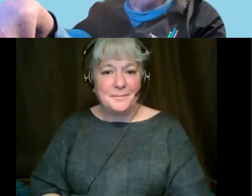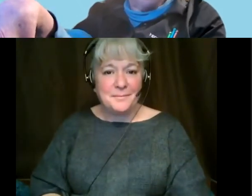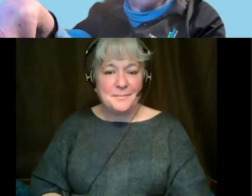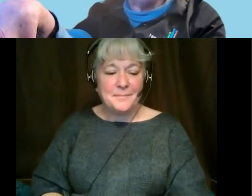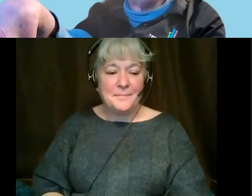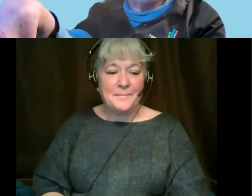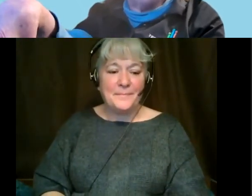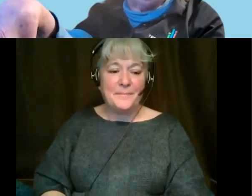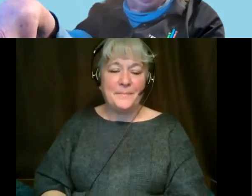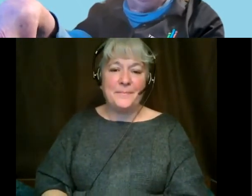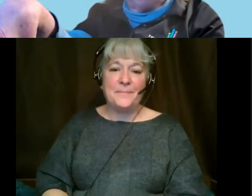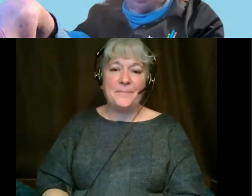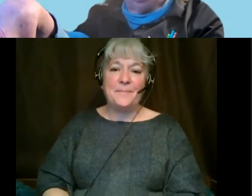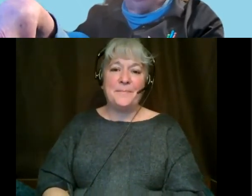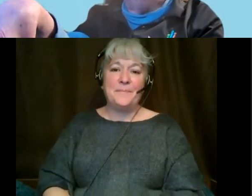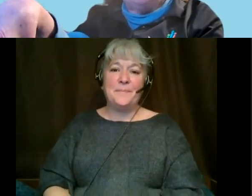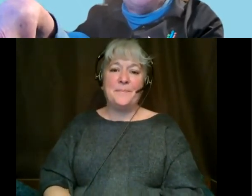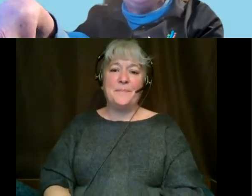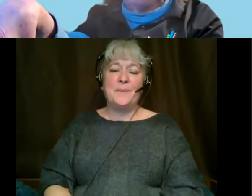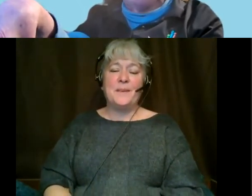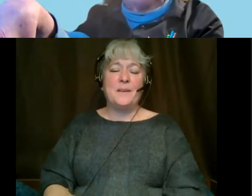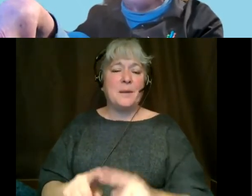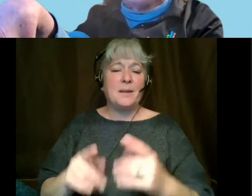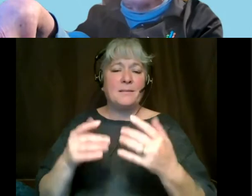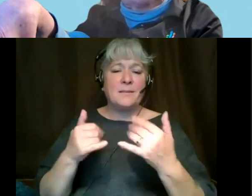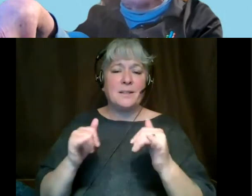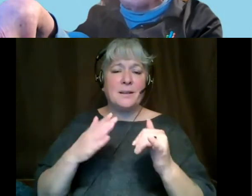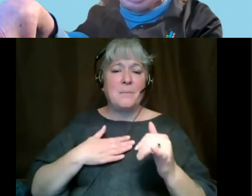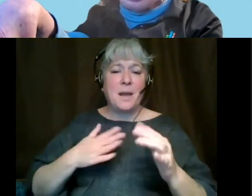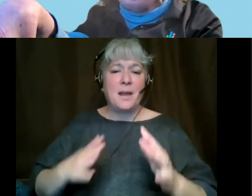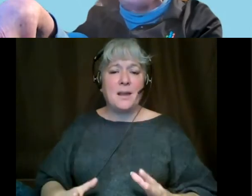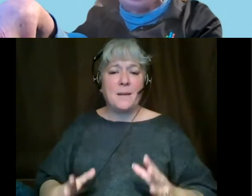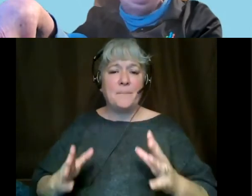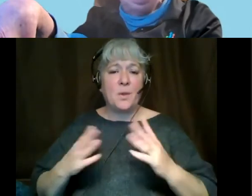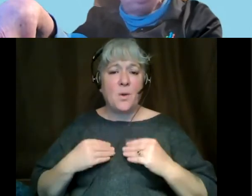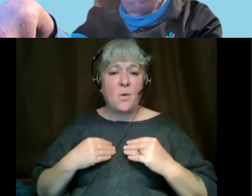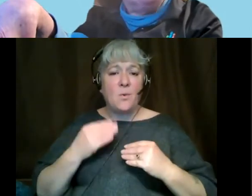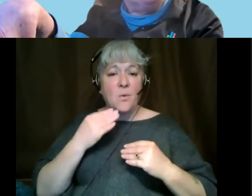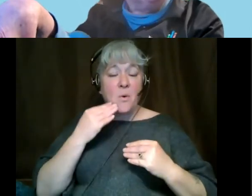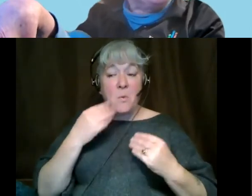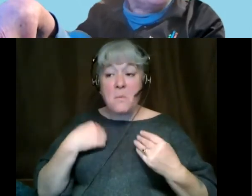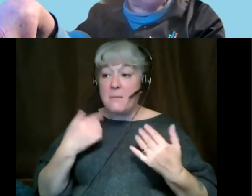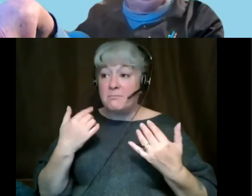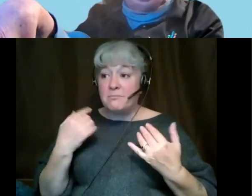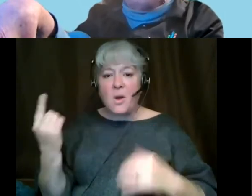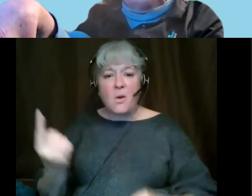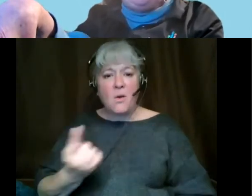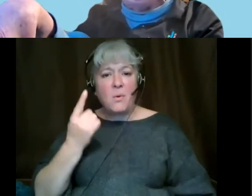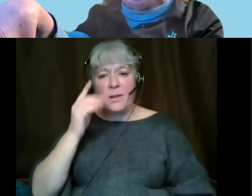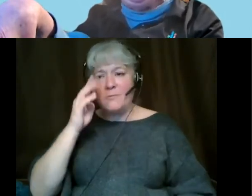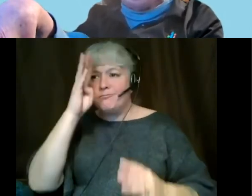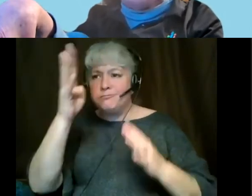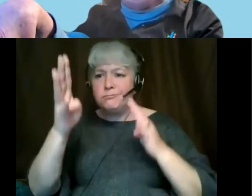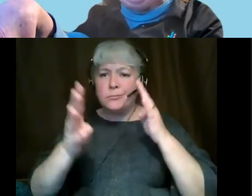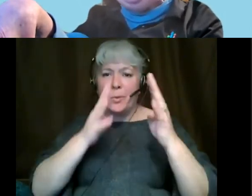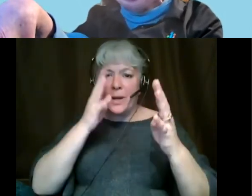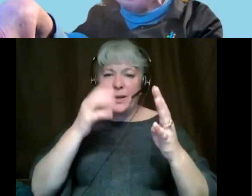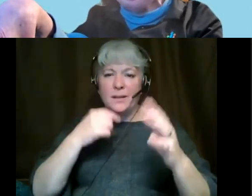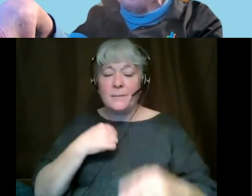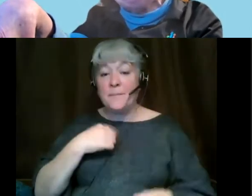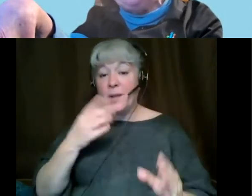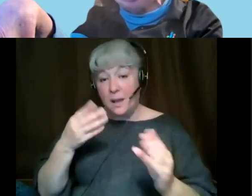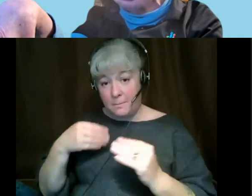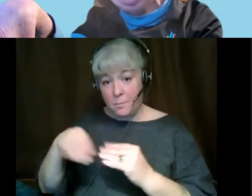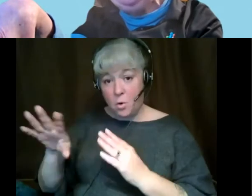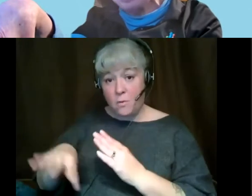But even in my own home, I was very creative. I moved out at the age